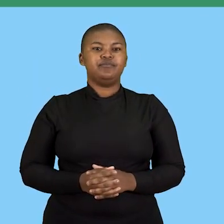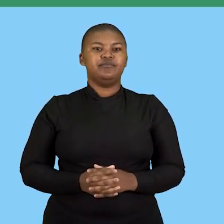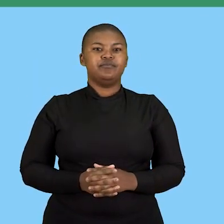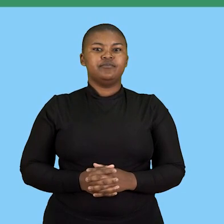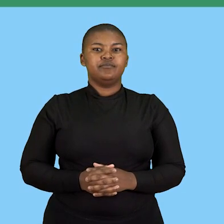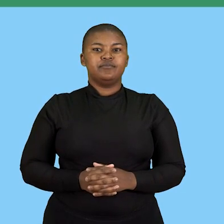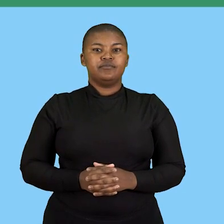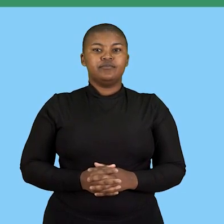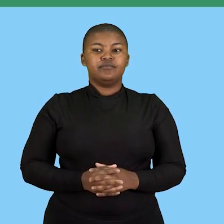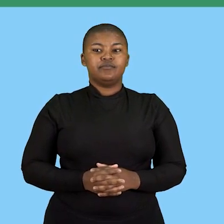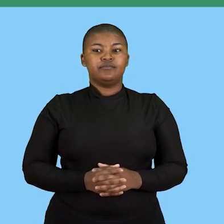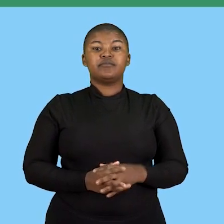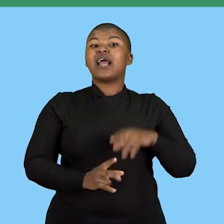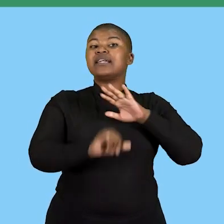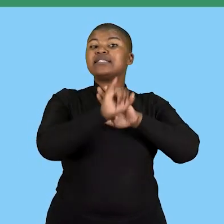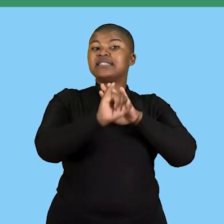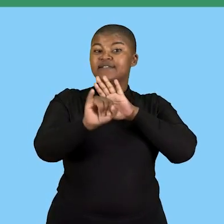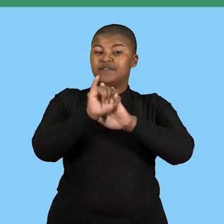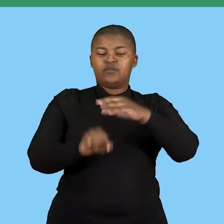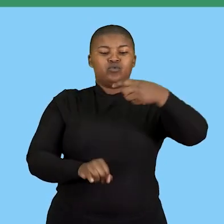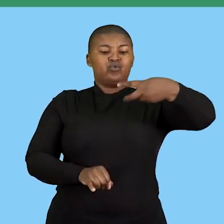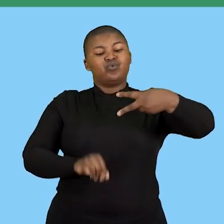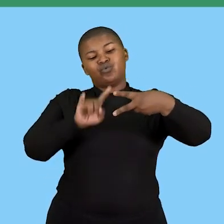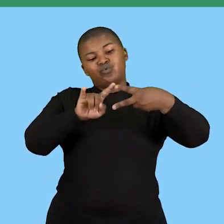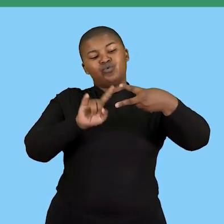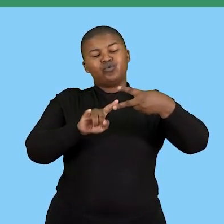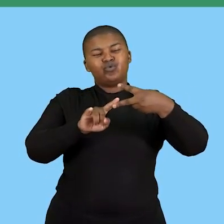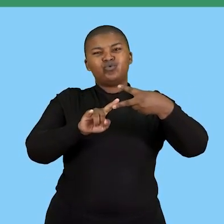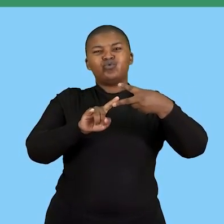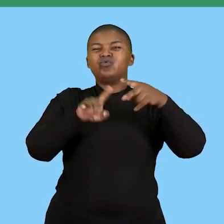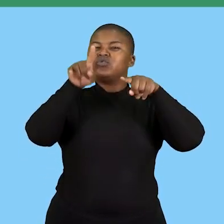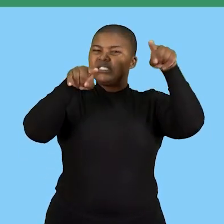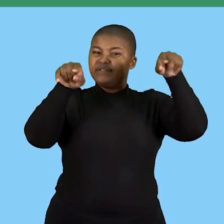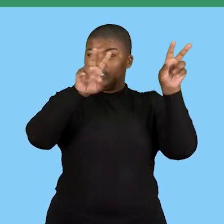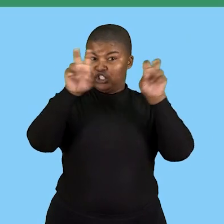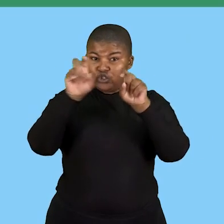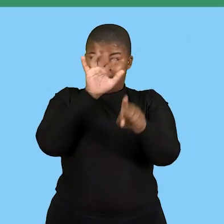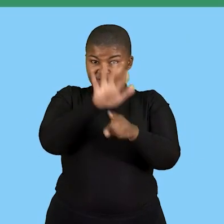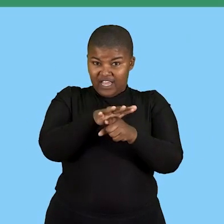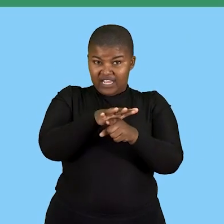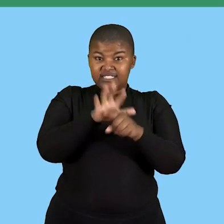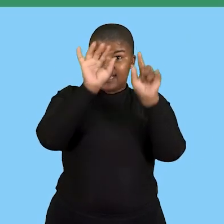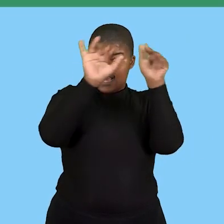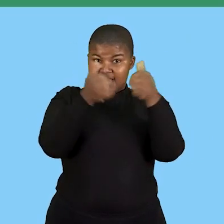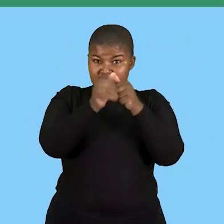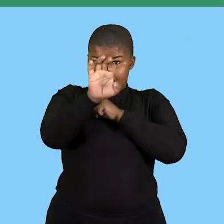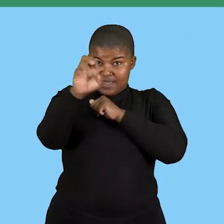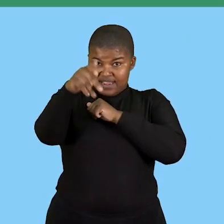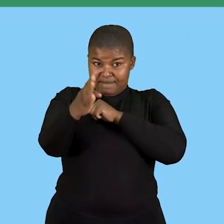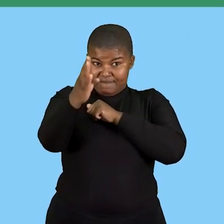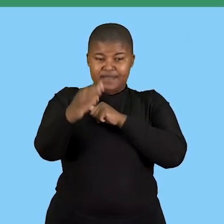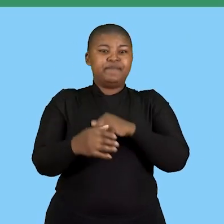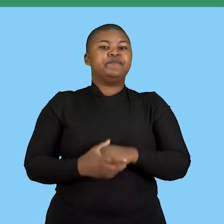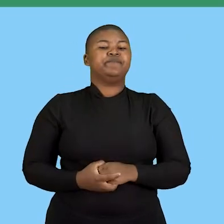the following from you. The first question says to us, identify two diversity issues affecting El Sabe printers in the